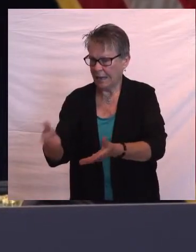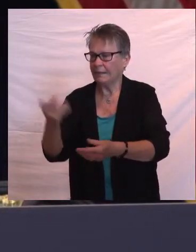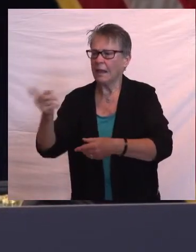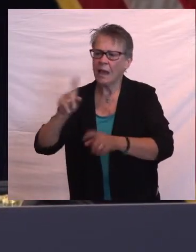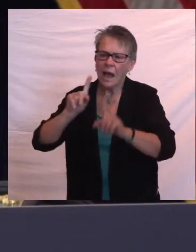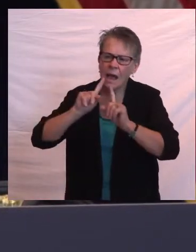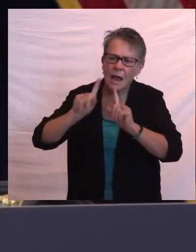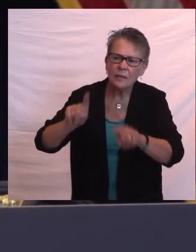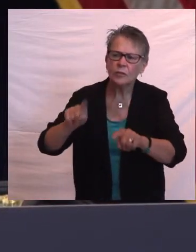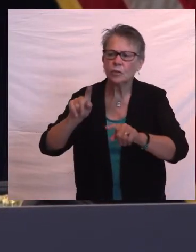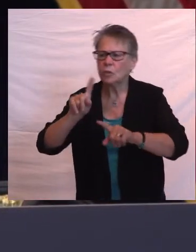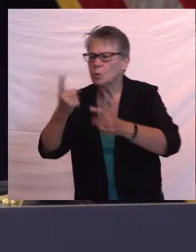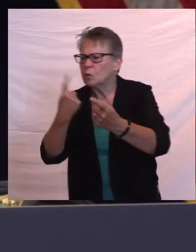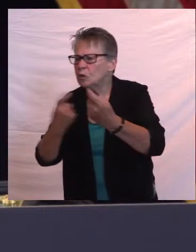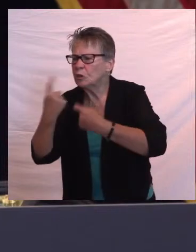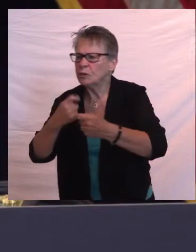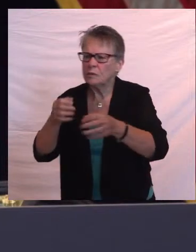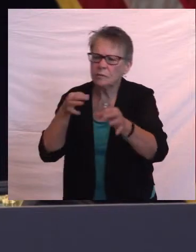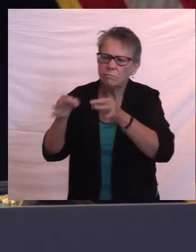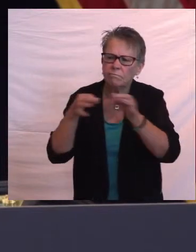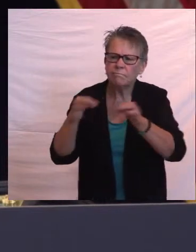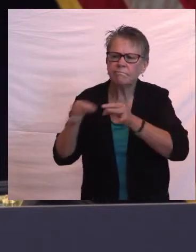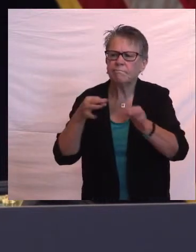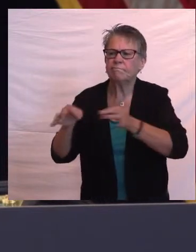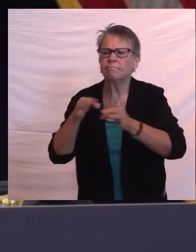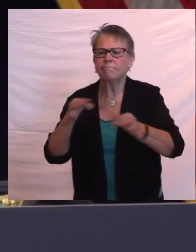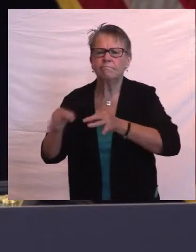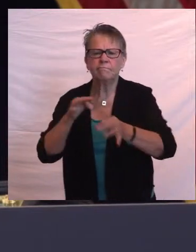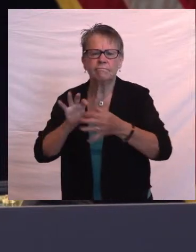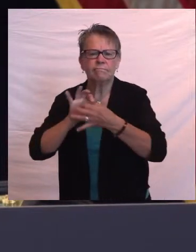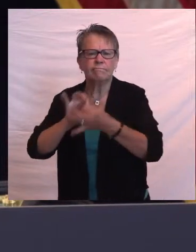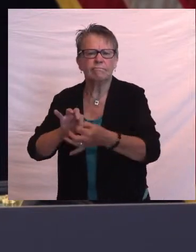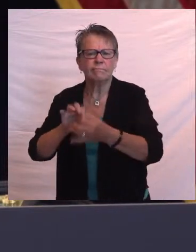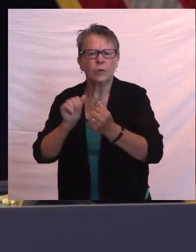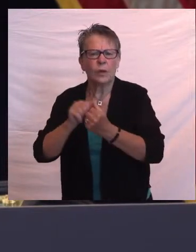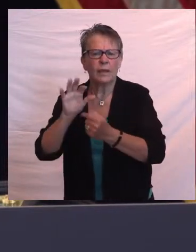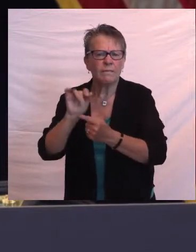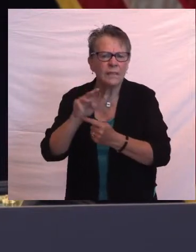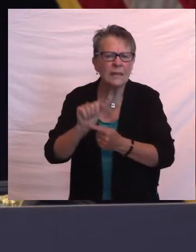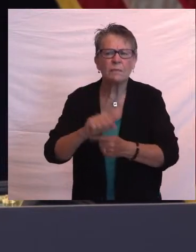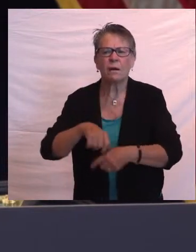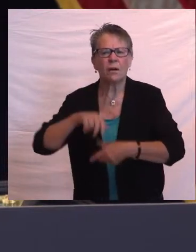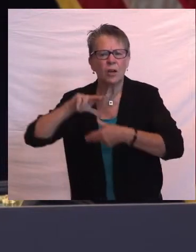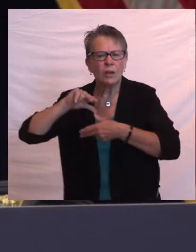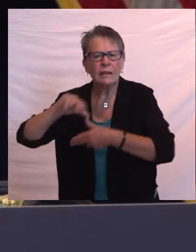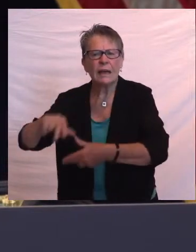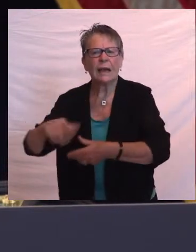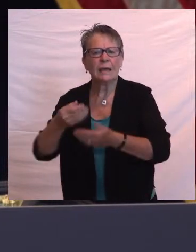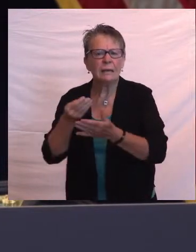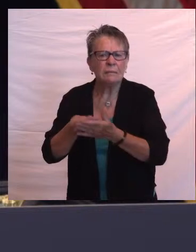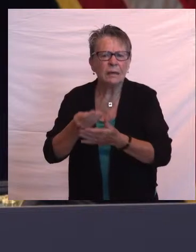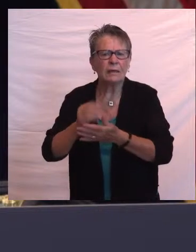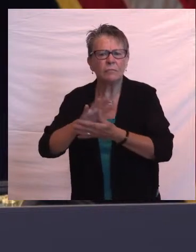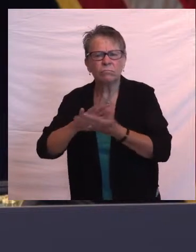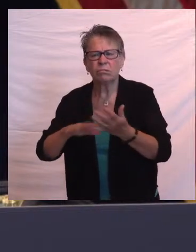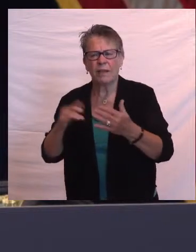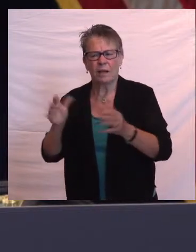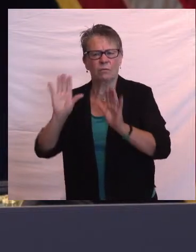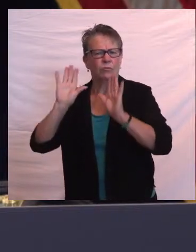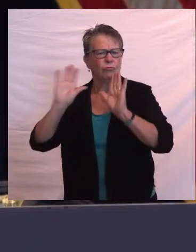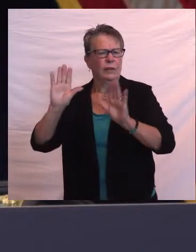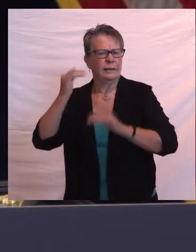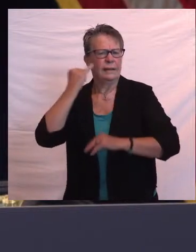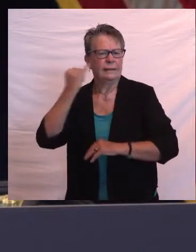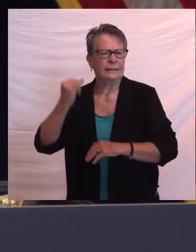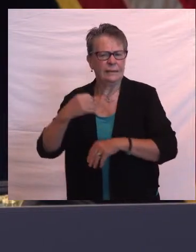also push information out. It was extremely productive. I got a ton of positive feedback on that, and I think we're tentatively scheduled to do